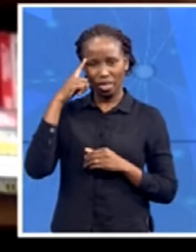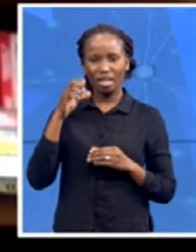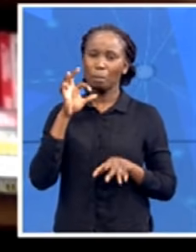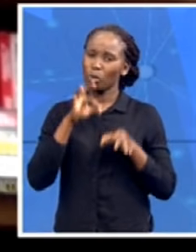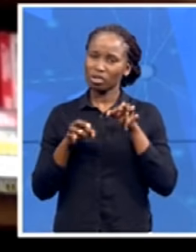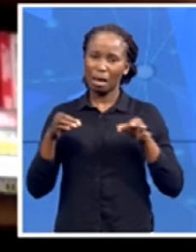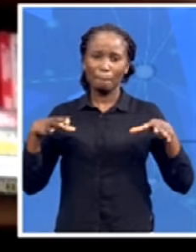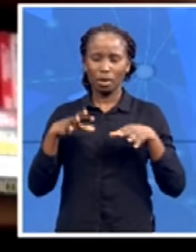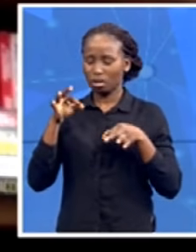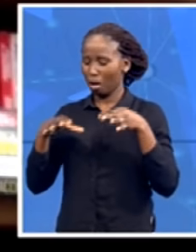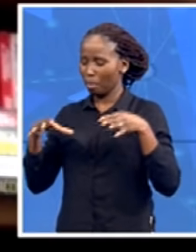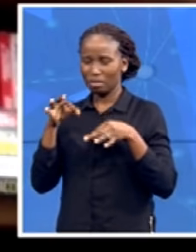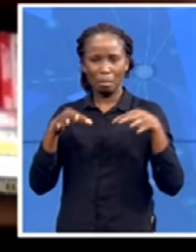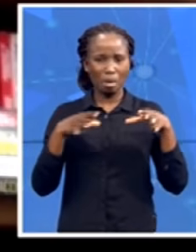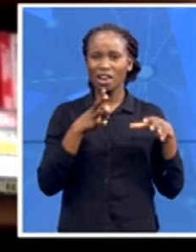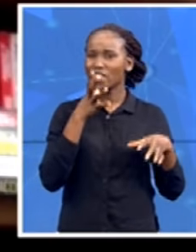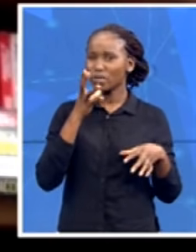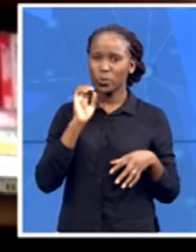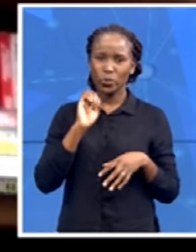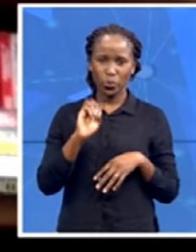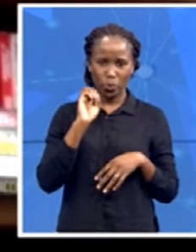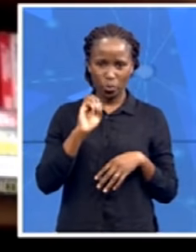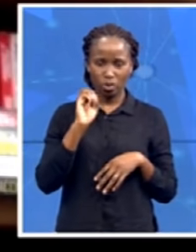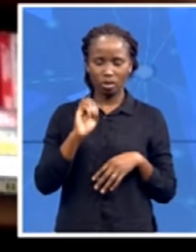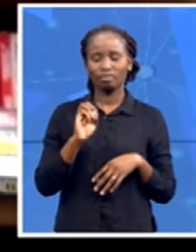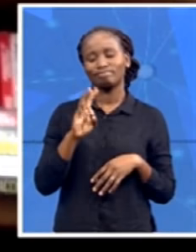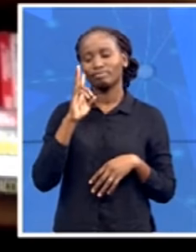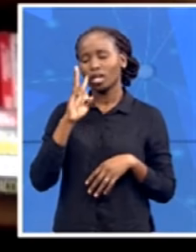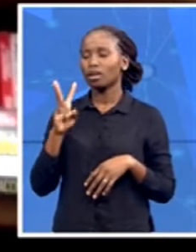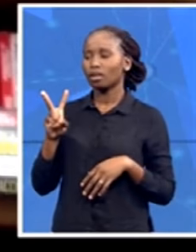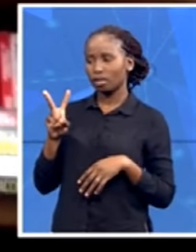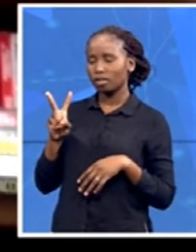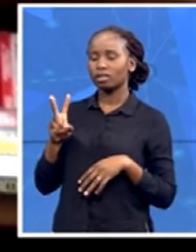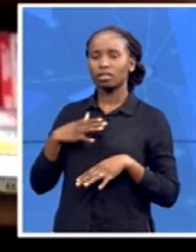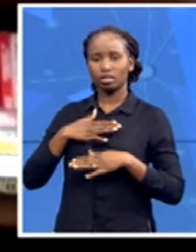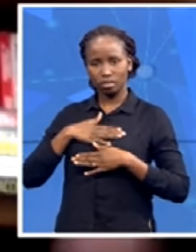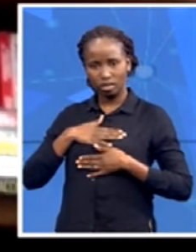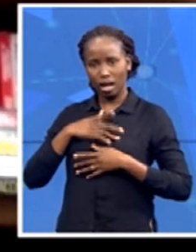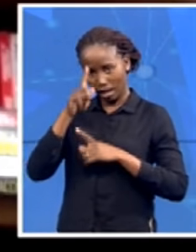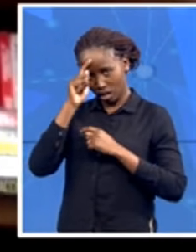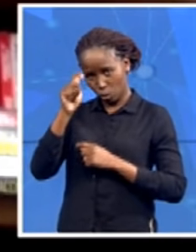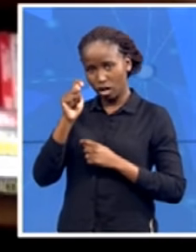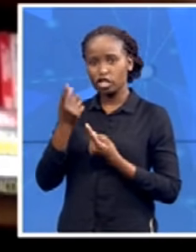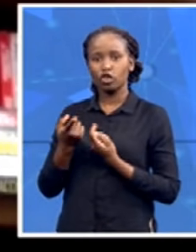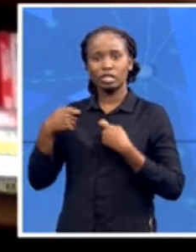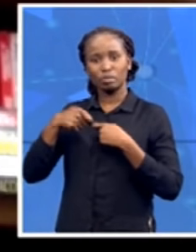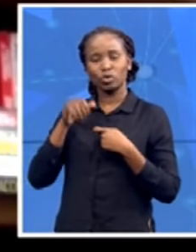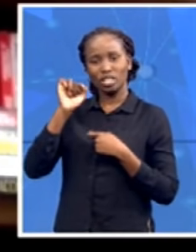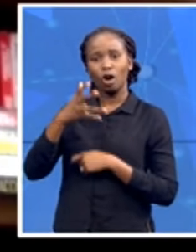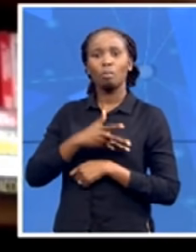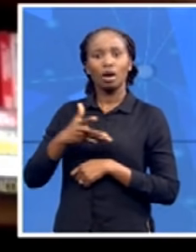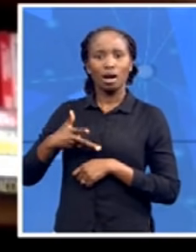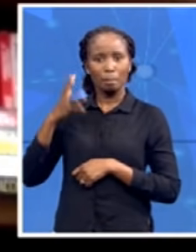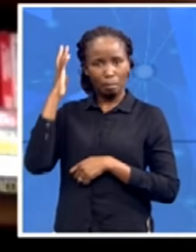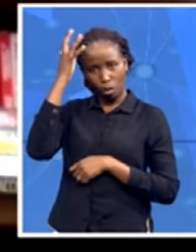that do acknowledge the contribution that the late Mama Winnie made to the liberation